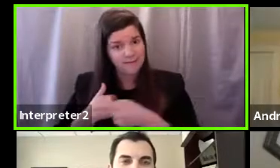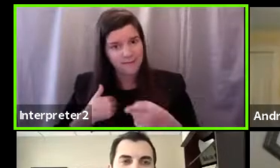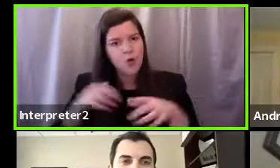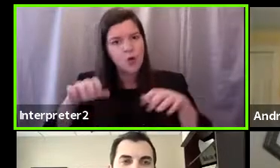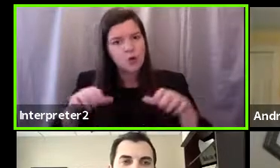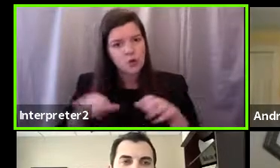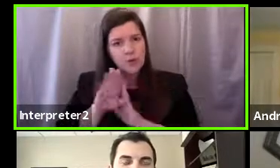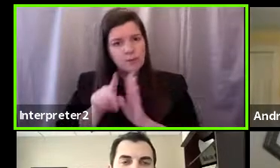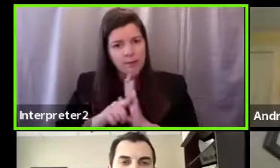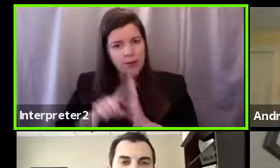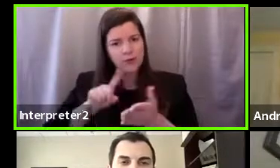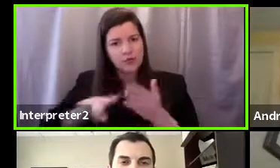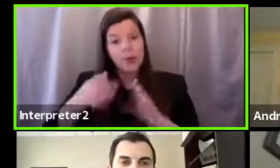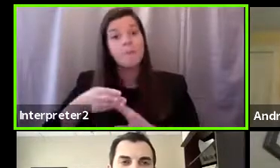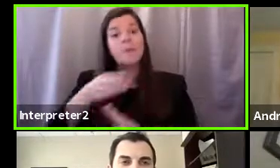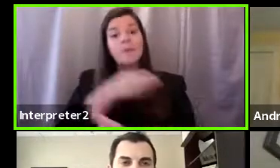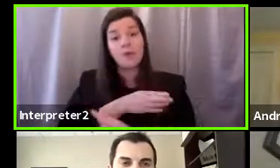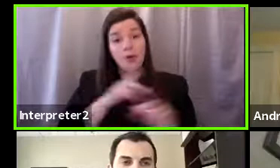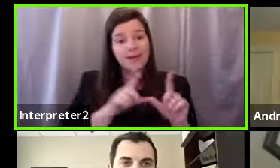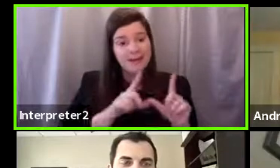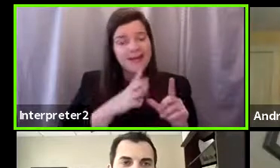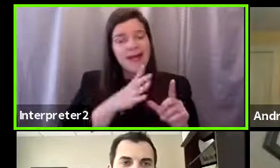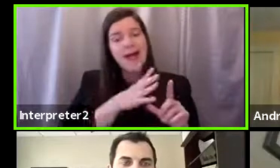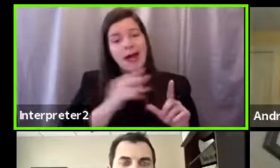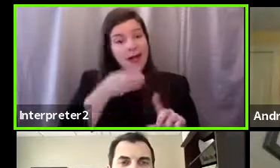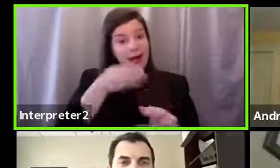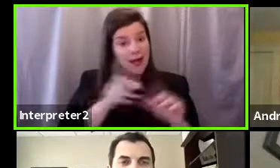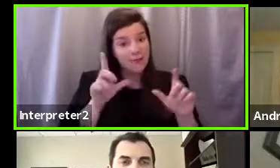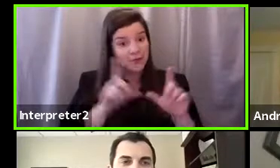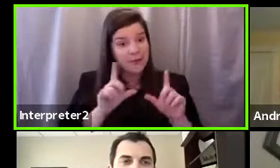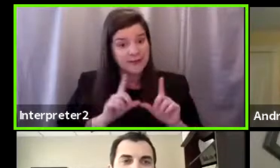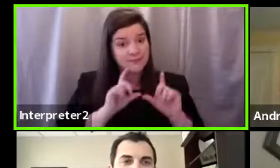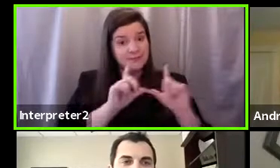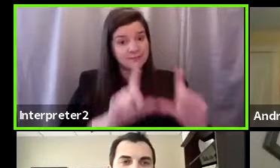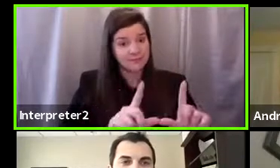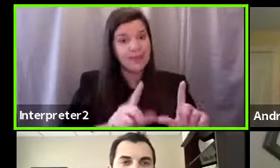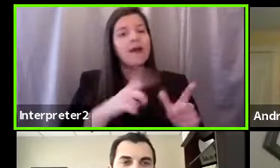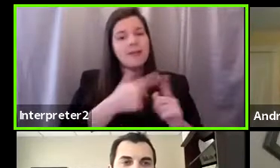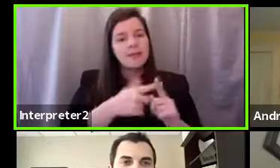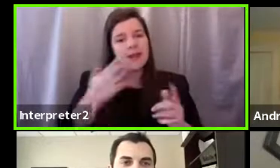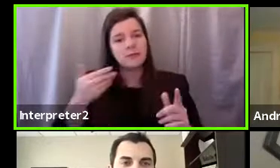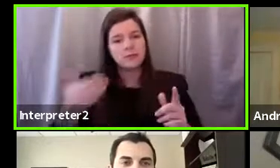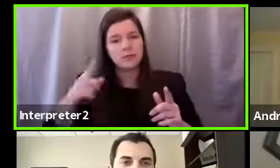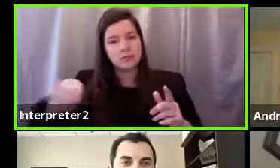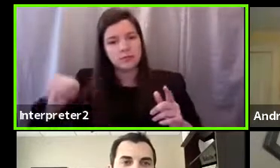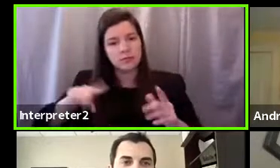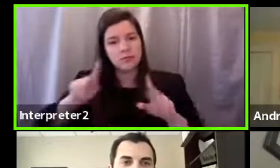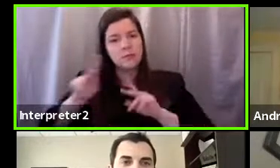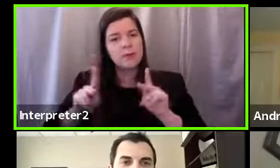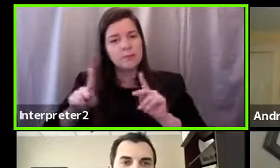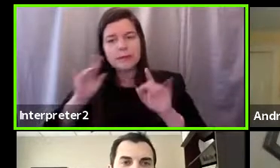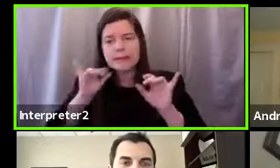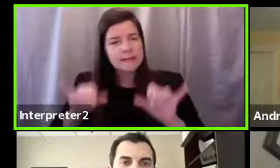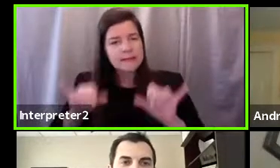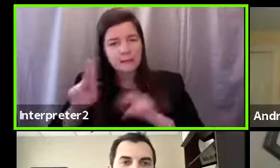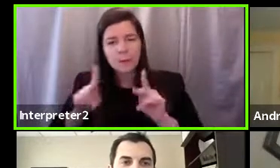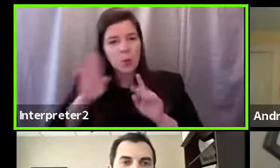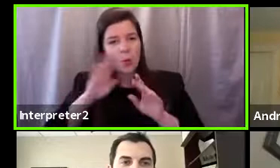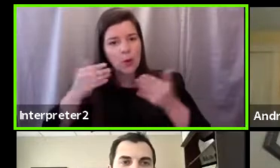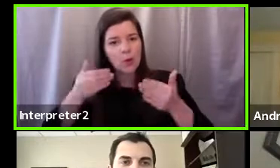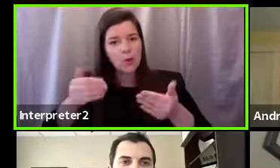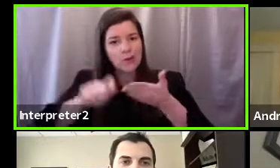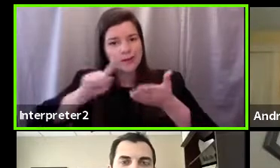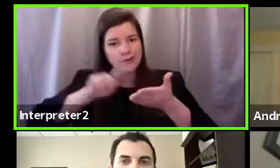before licensing and then inspections after licensing. In addition, these same inspectors provide financial and criminal